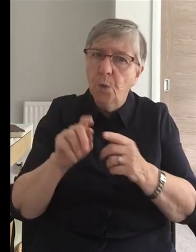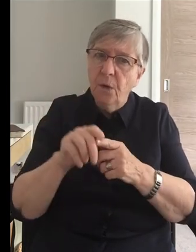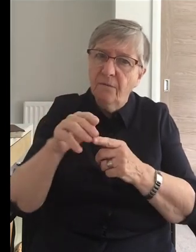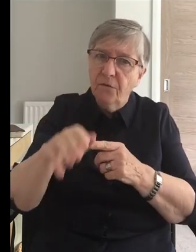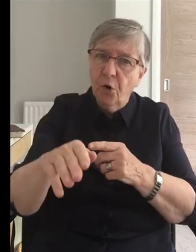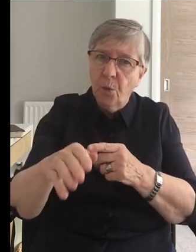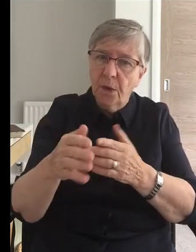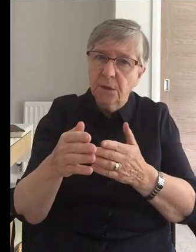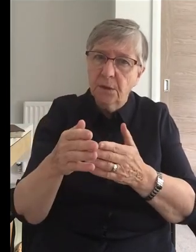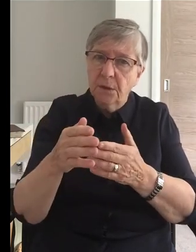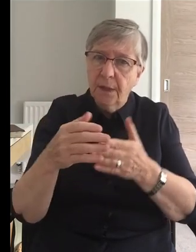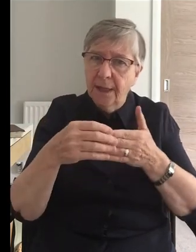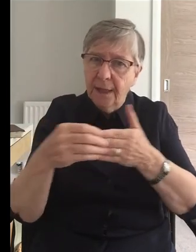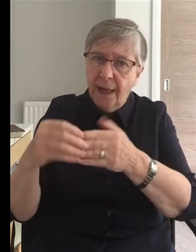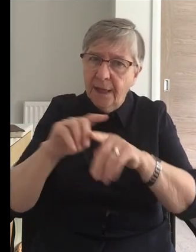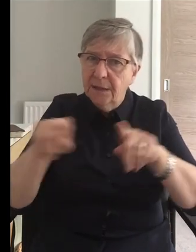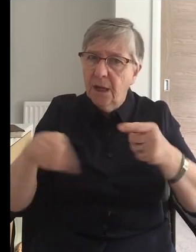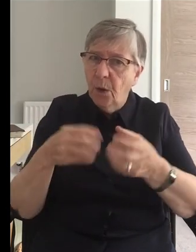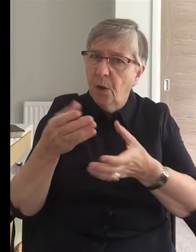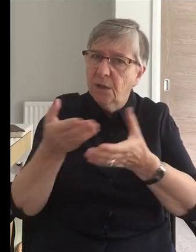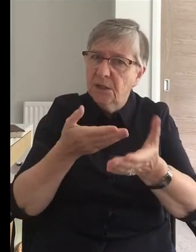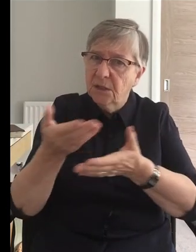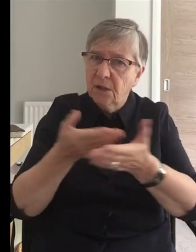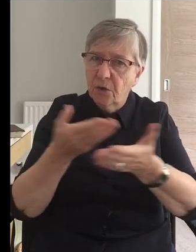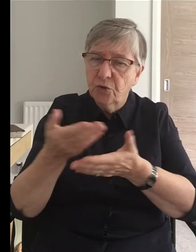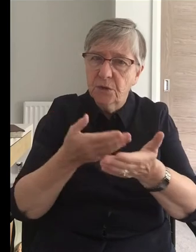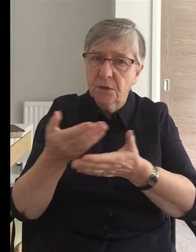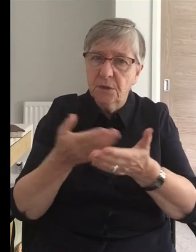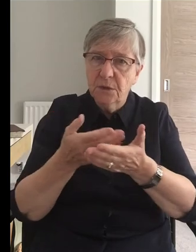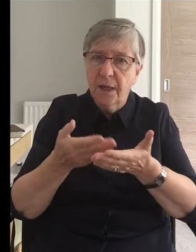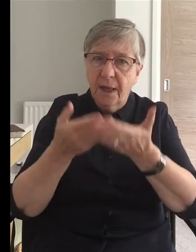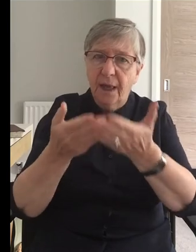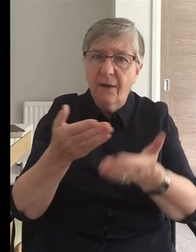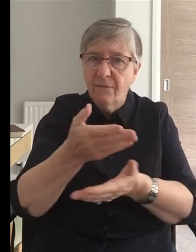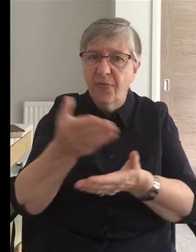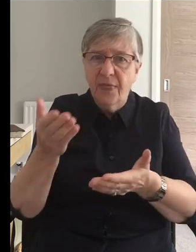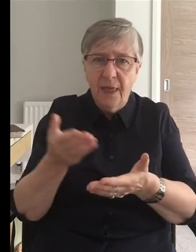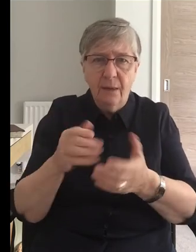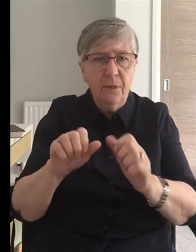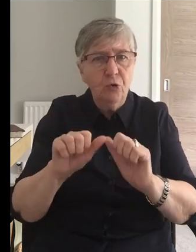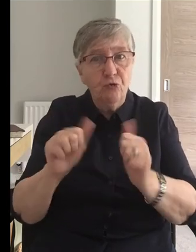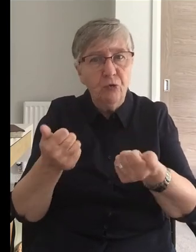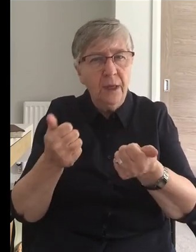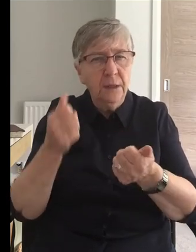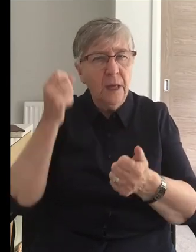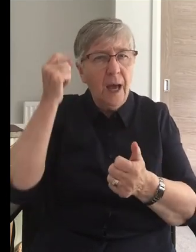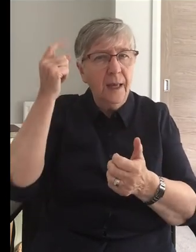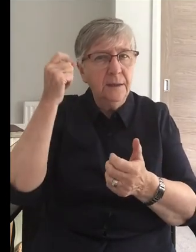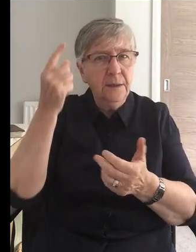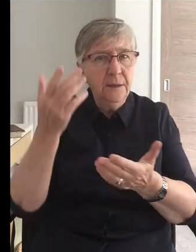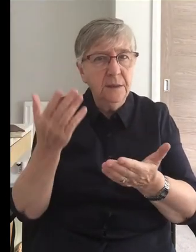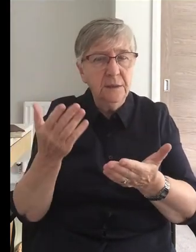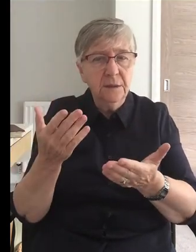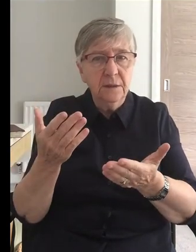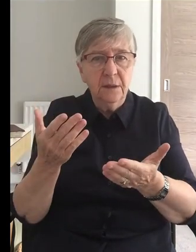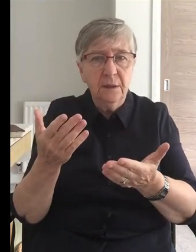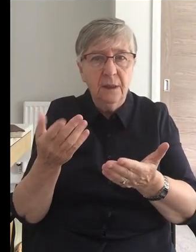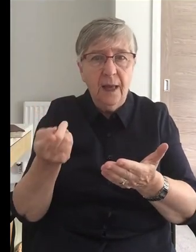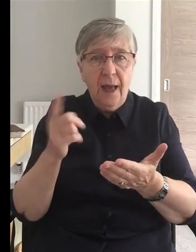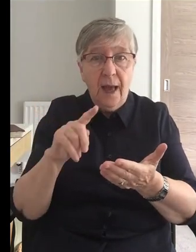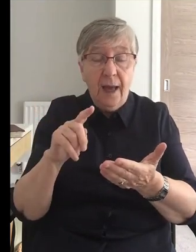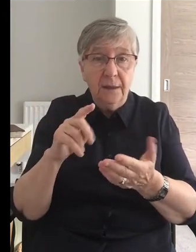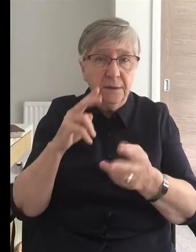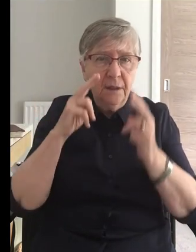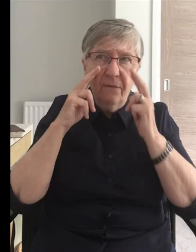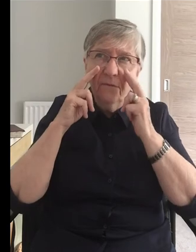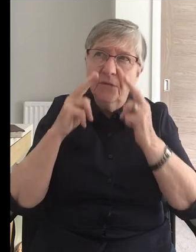their discussions. Please give them great creativity and vision over